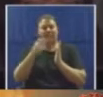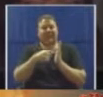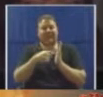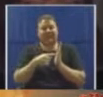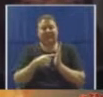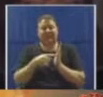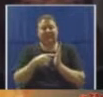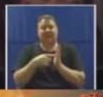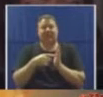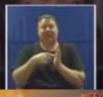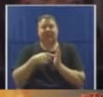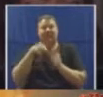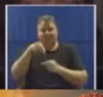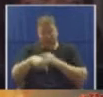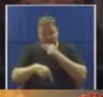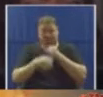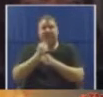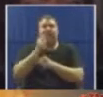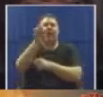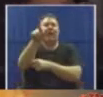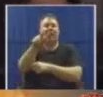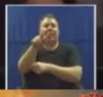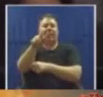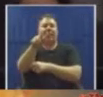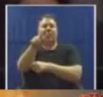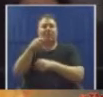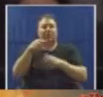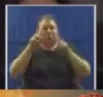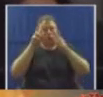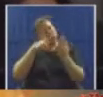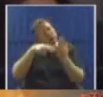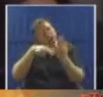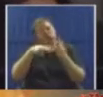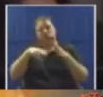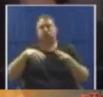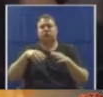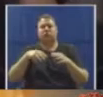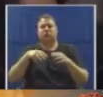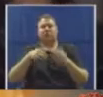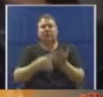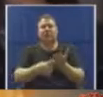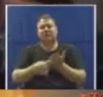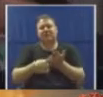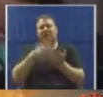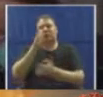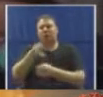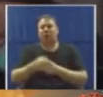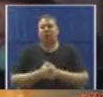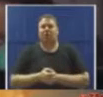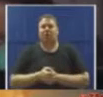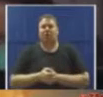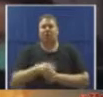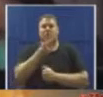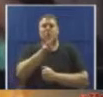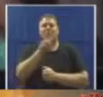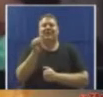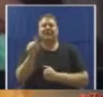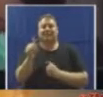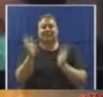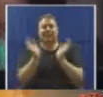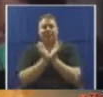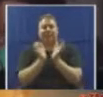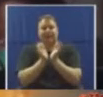meeting later this year. The 76th session of the World Health Assembly